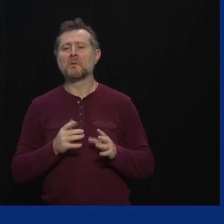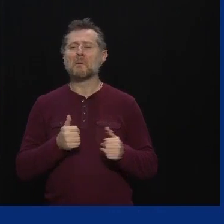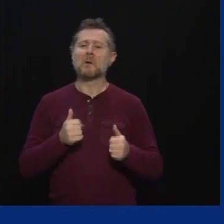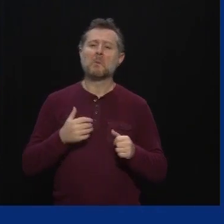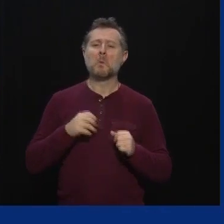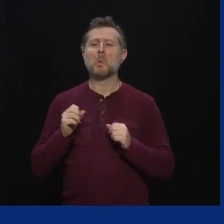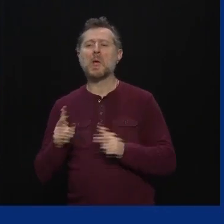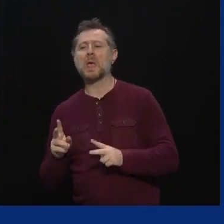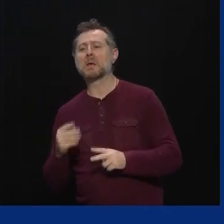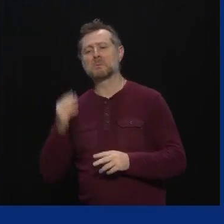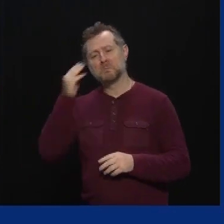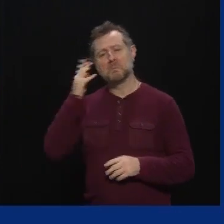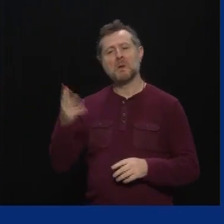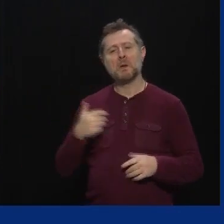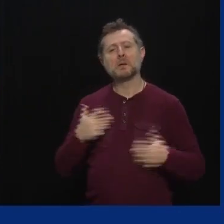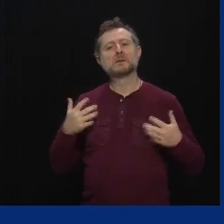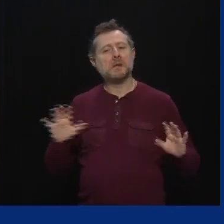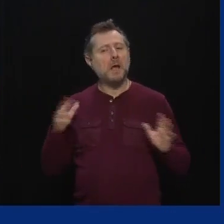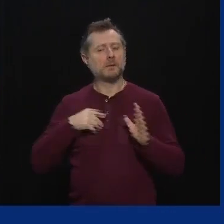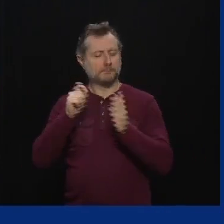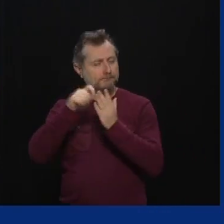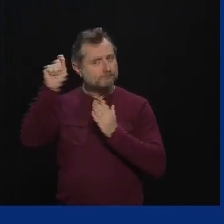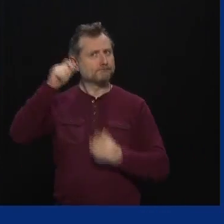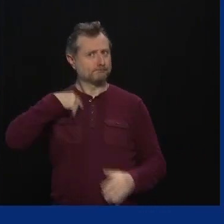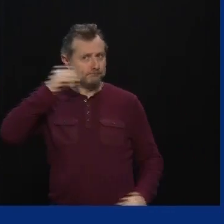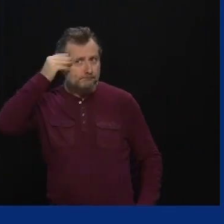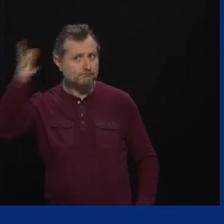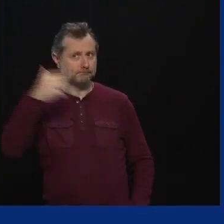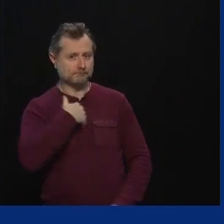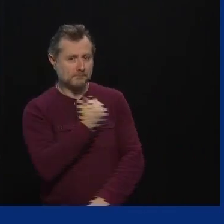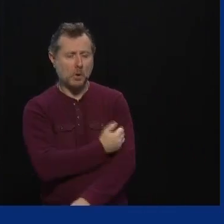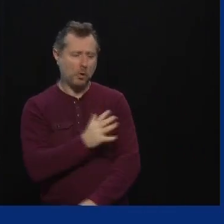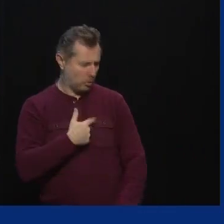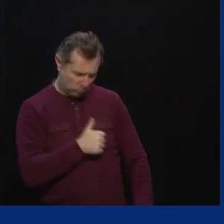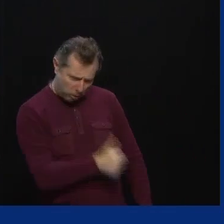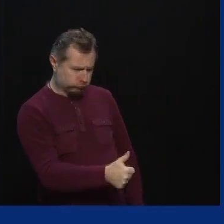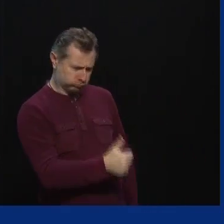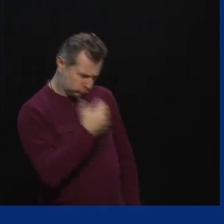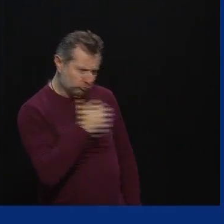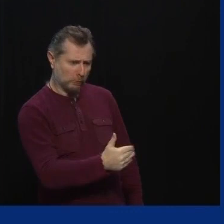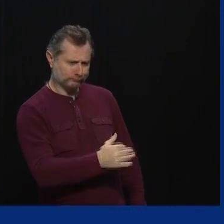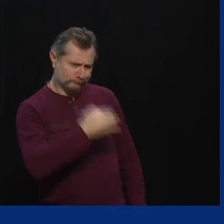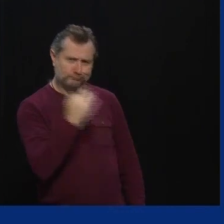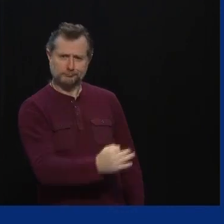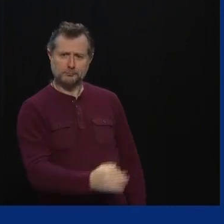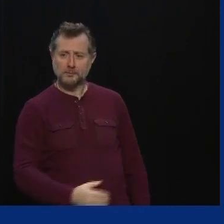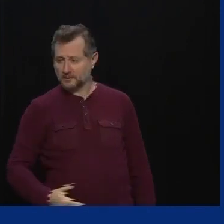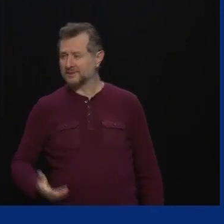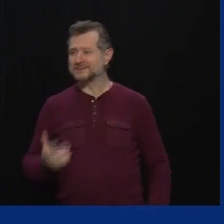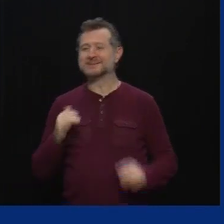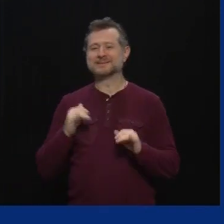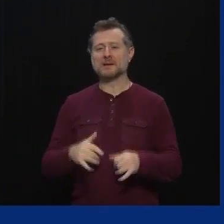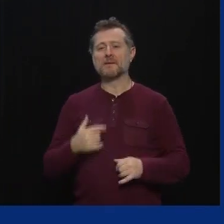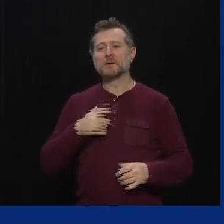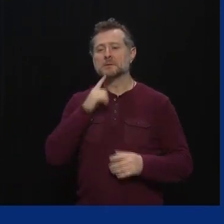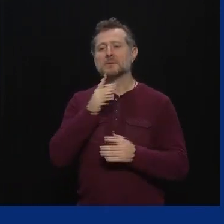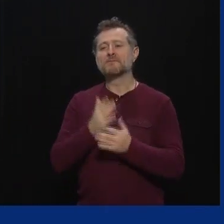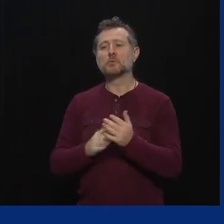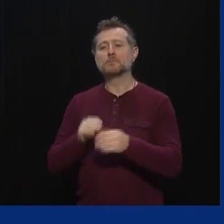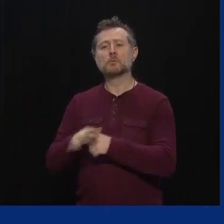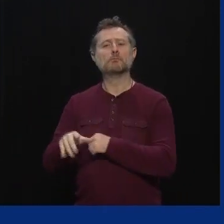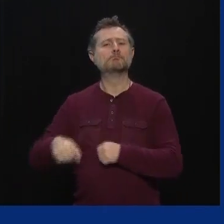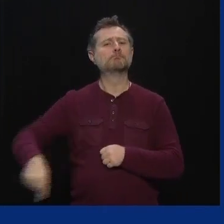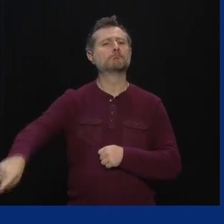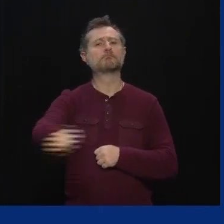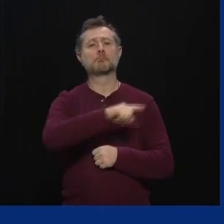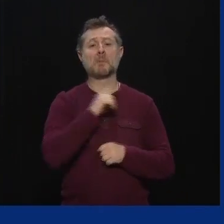want to let you know I did it. I did do it." And I said, "Thank you for doing it." So everybody's been affected, and the people who have, I know for some it was an easy decision. They couldn't wait